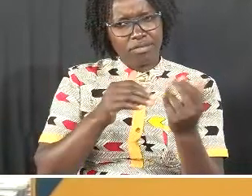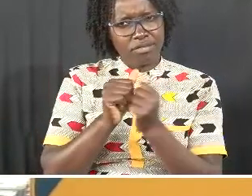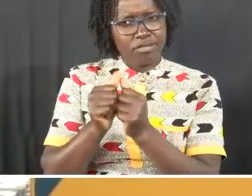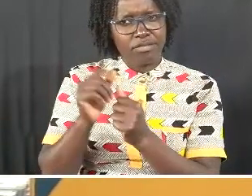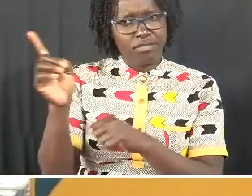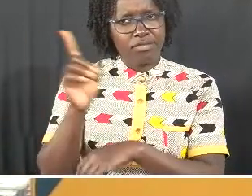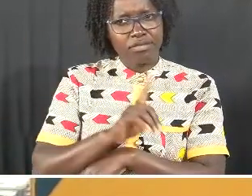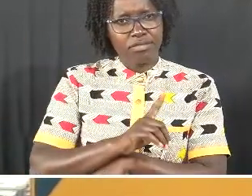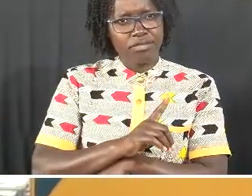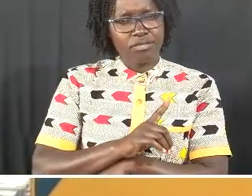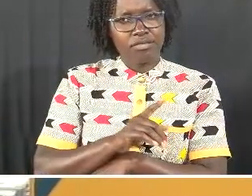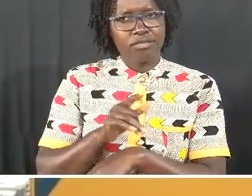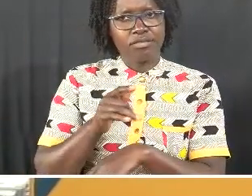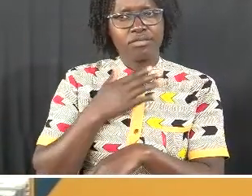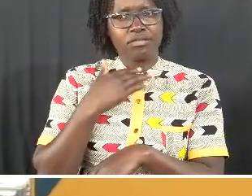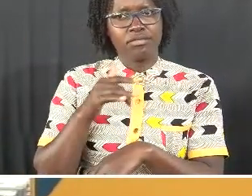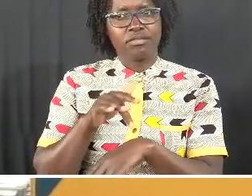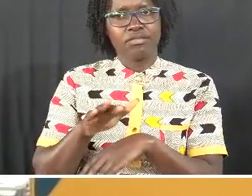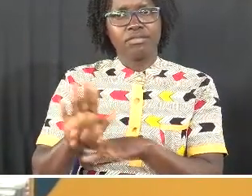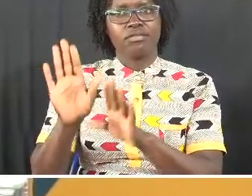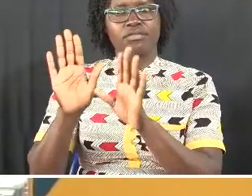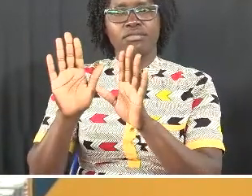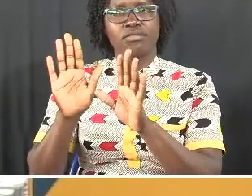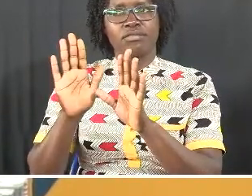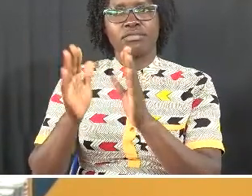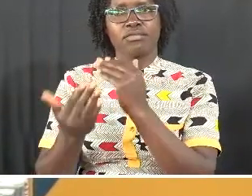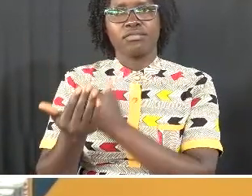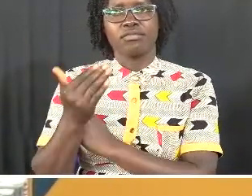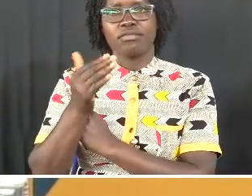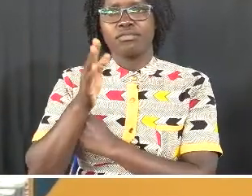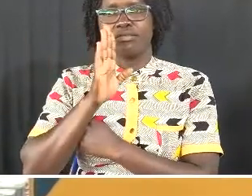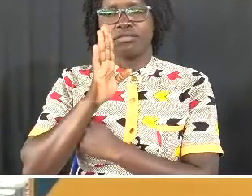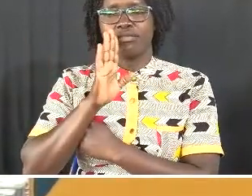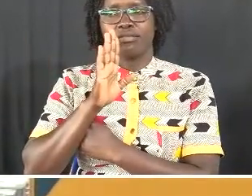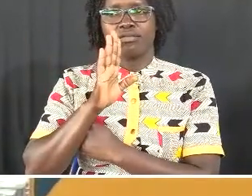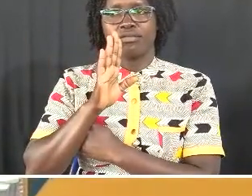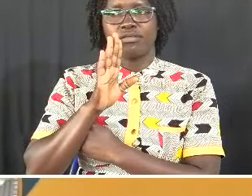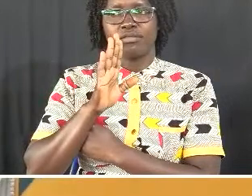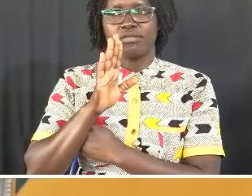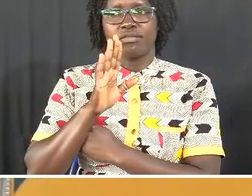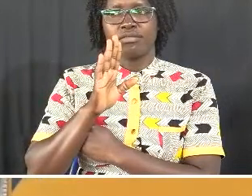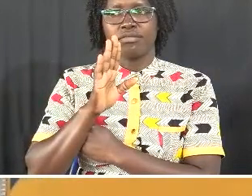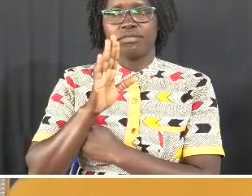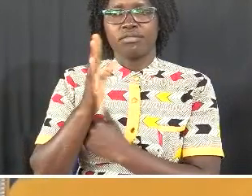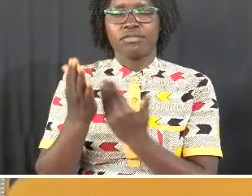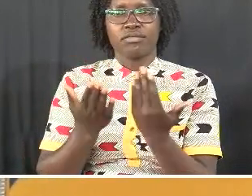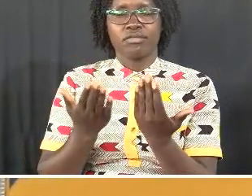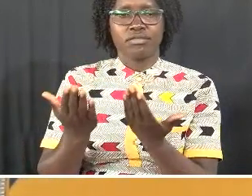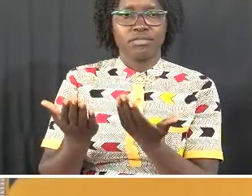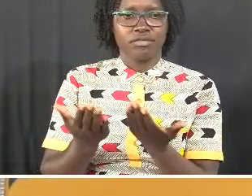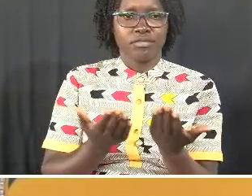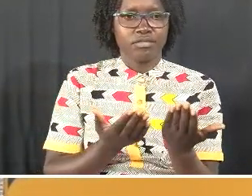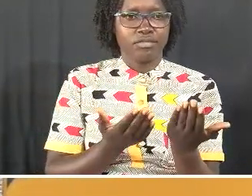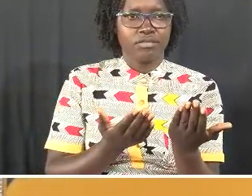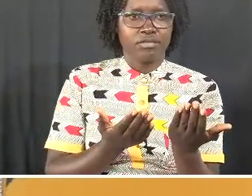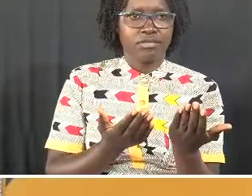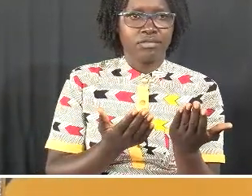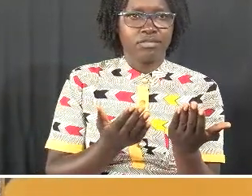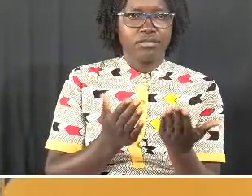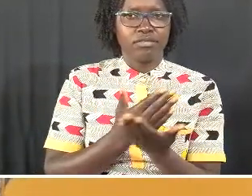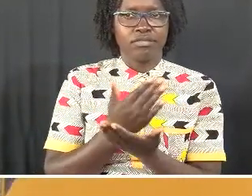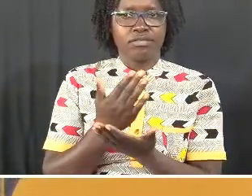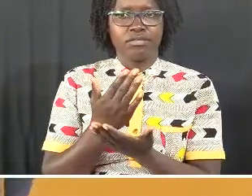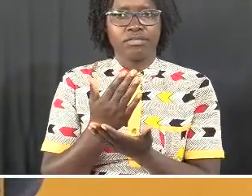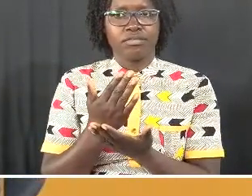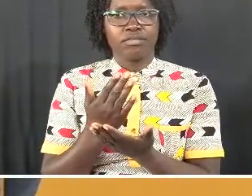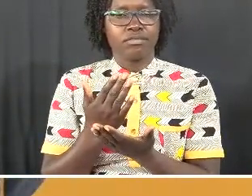we went to eat in the morning, the breakfast, and breakfast was being served. And then I saw them serving pork. What do